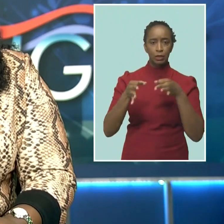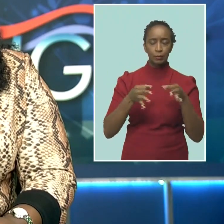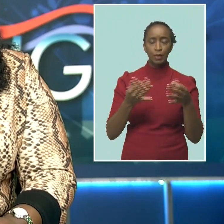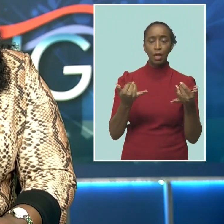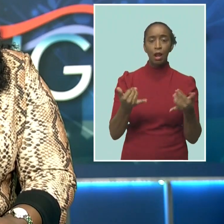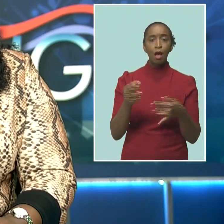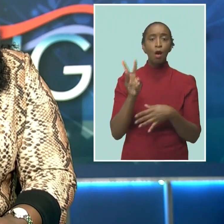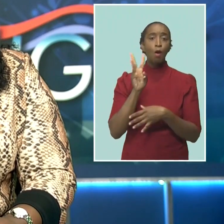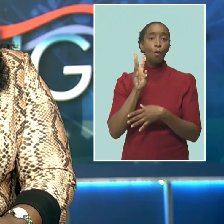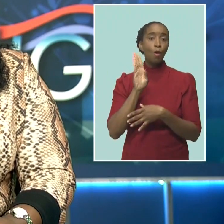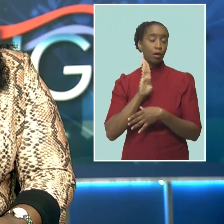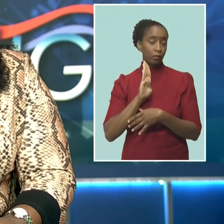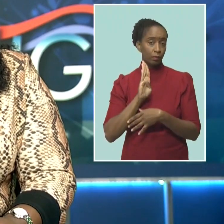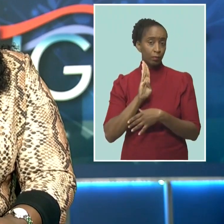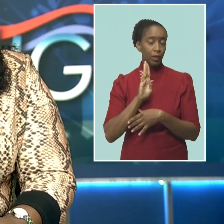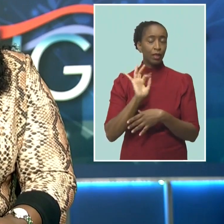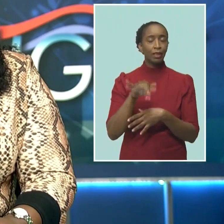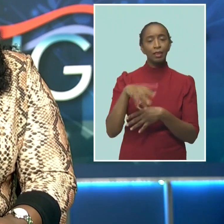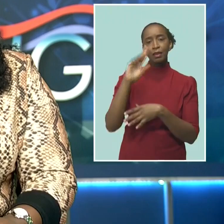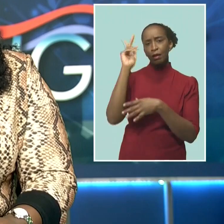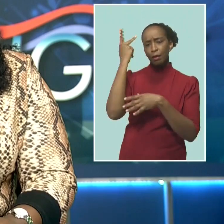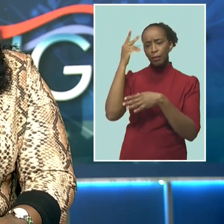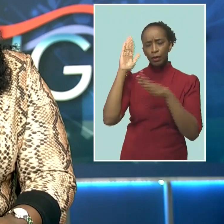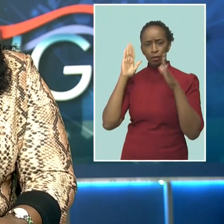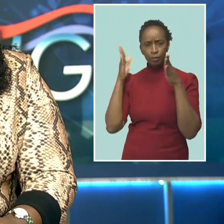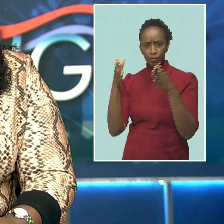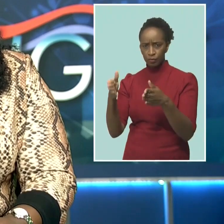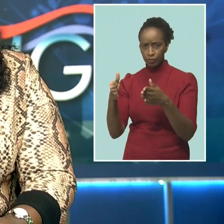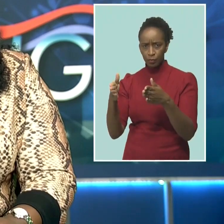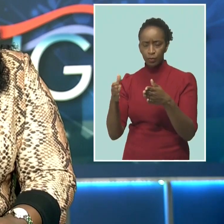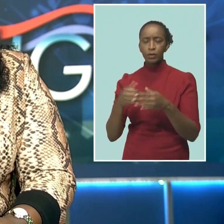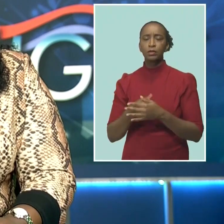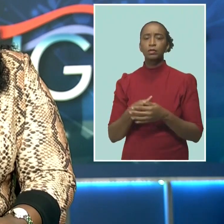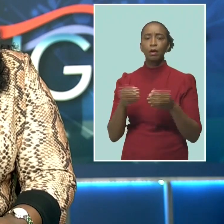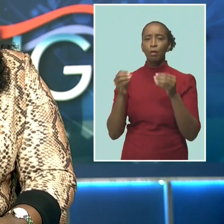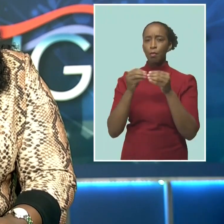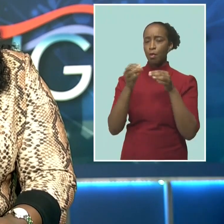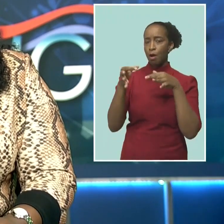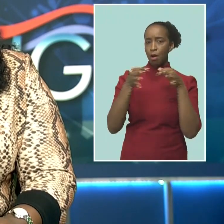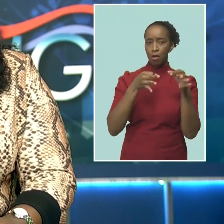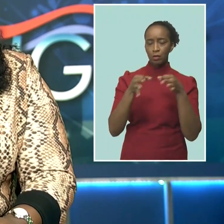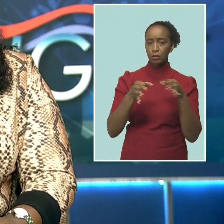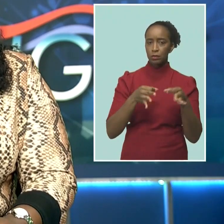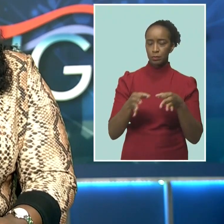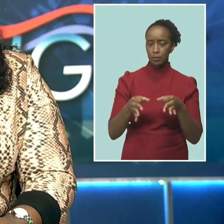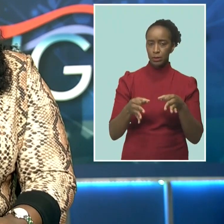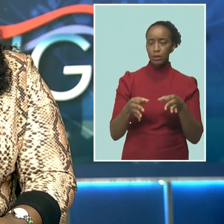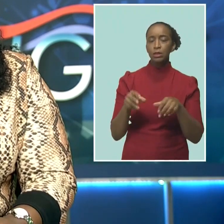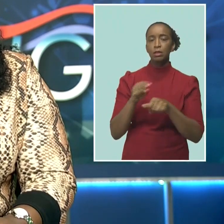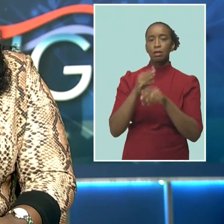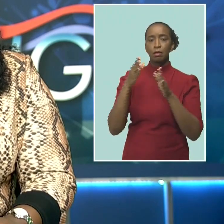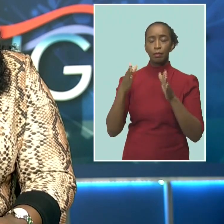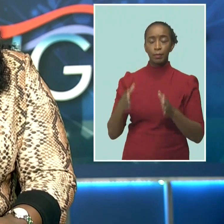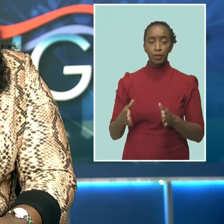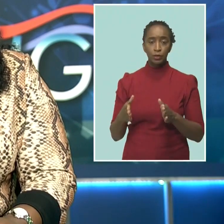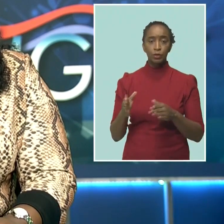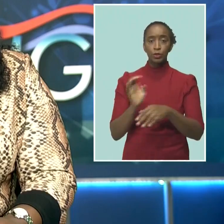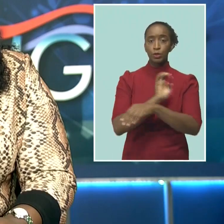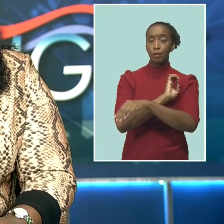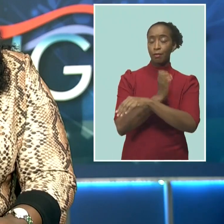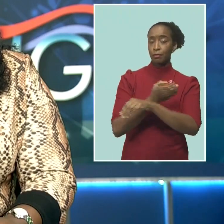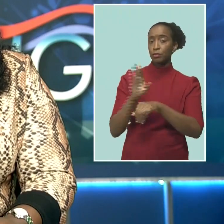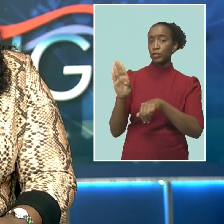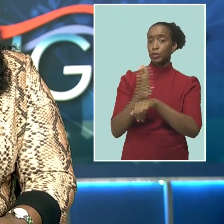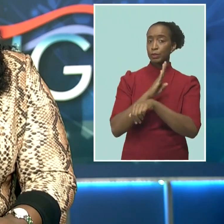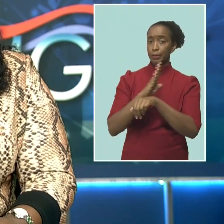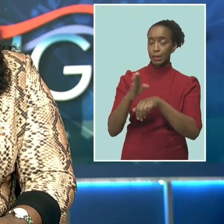now with our parliamentary segment and more on those initiatives outlined by Minister of Energy and Business, Senator